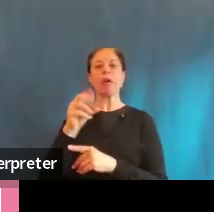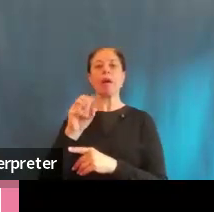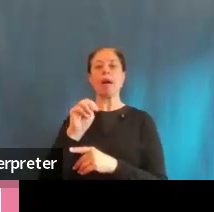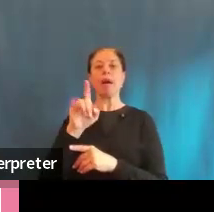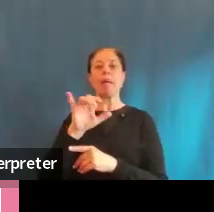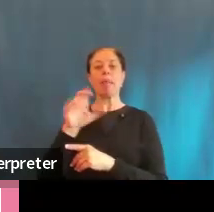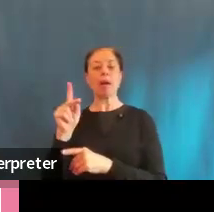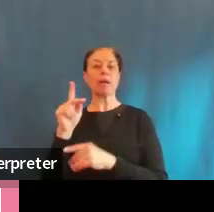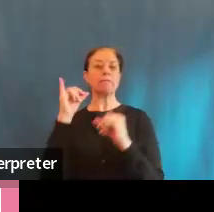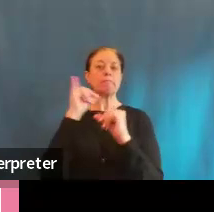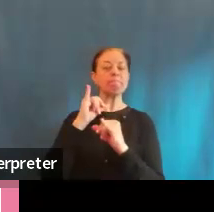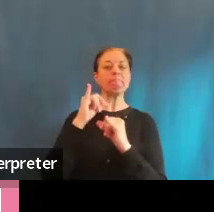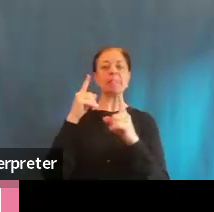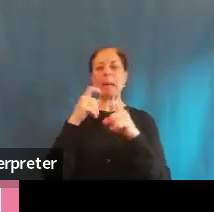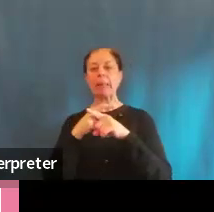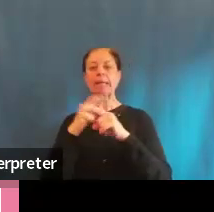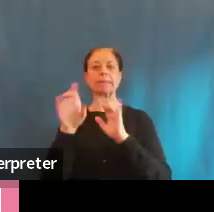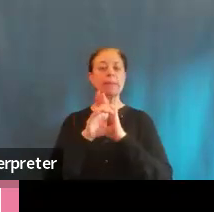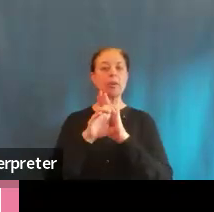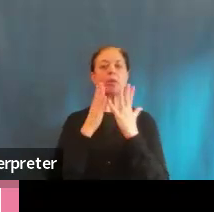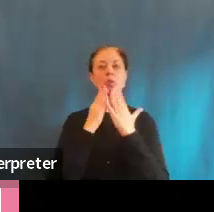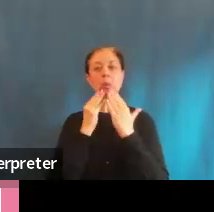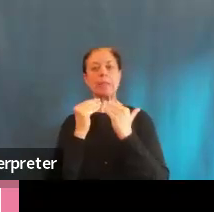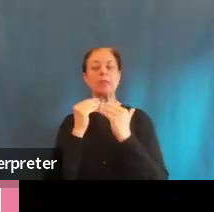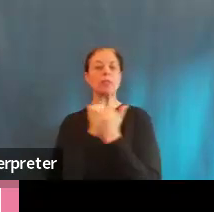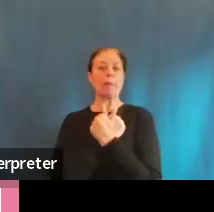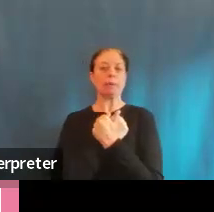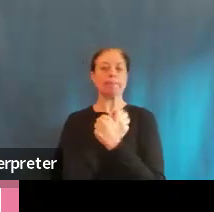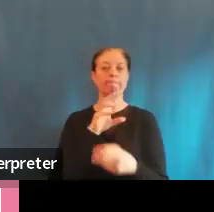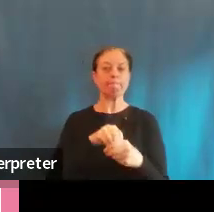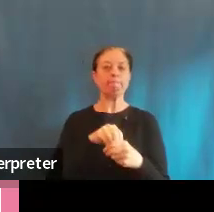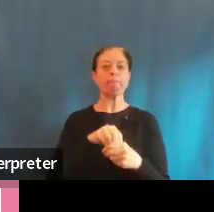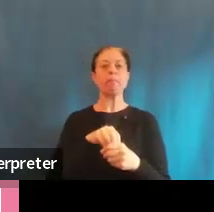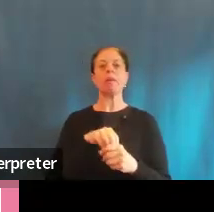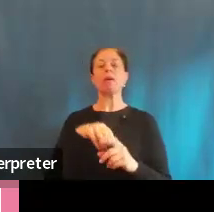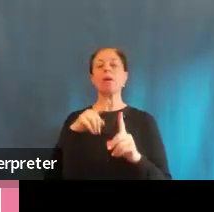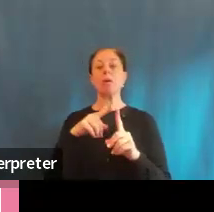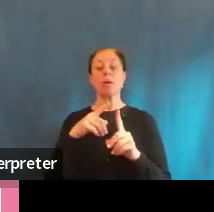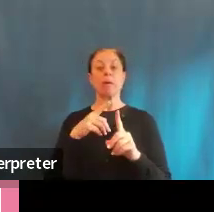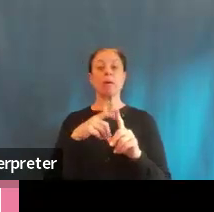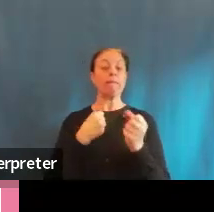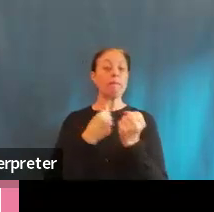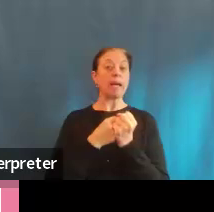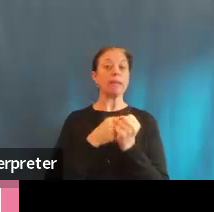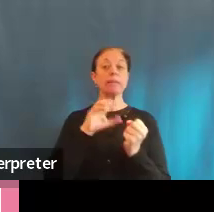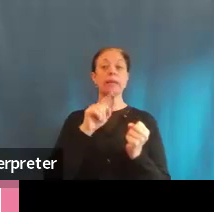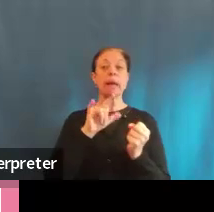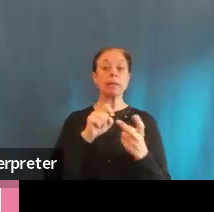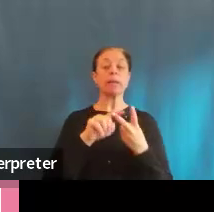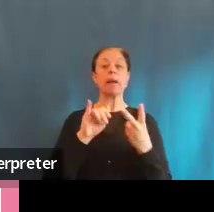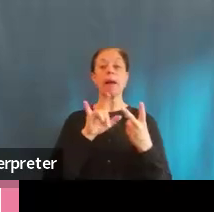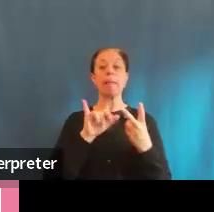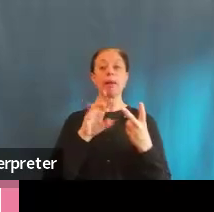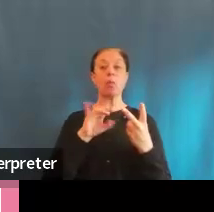full of whimsy, complex characters, and a sweet sapphic romance. Hand this one to fans of Howl's Moving Castle, Emily Wilde's Encyclopedia